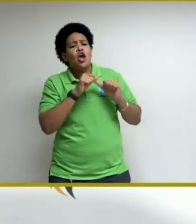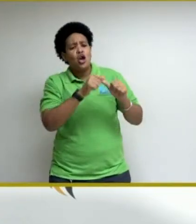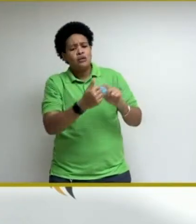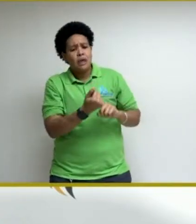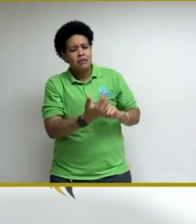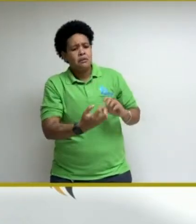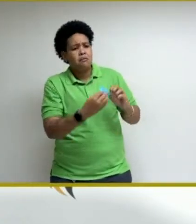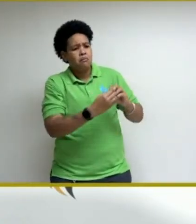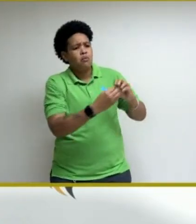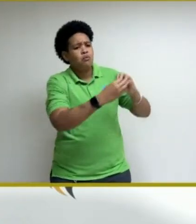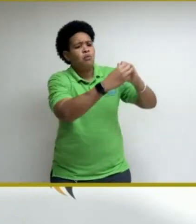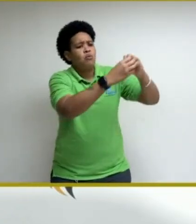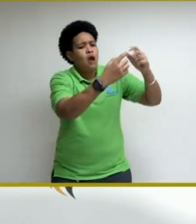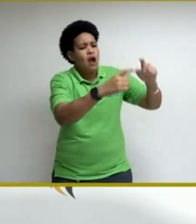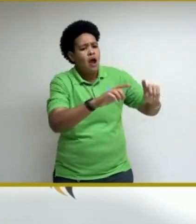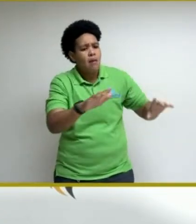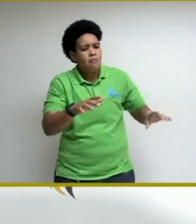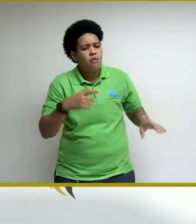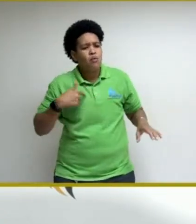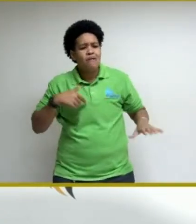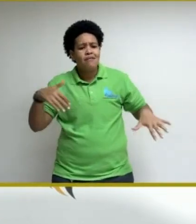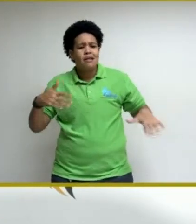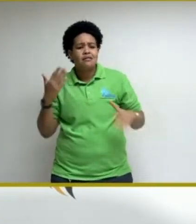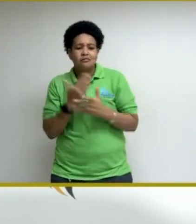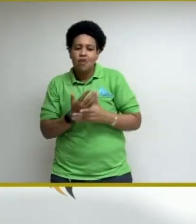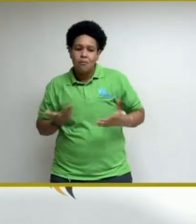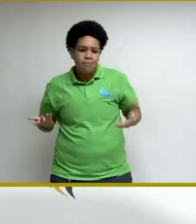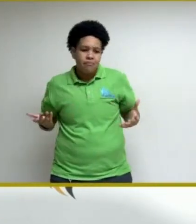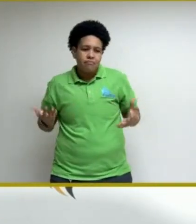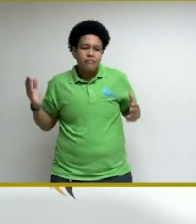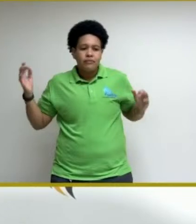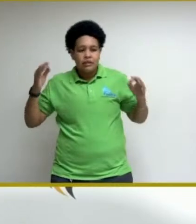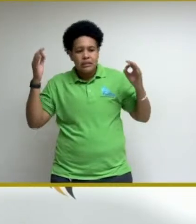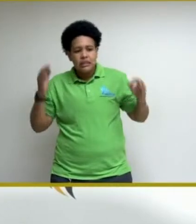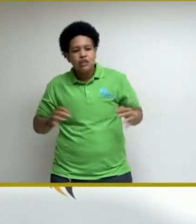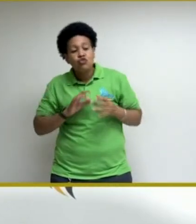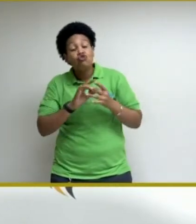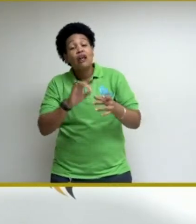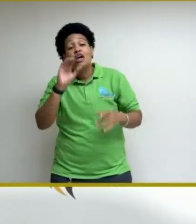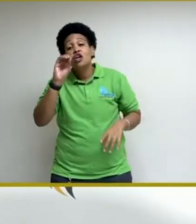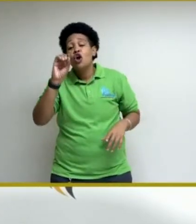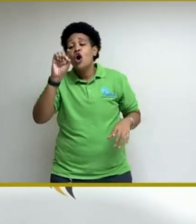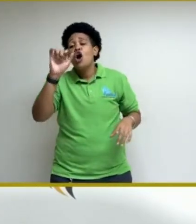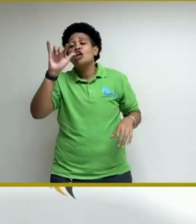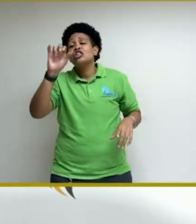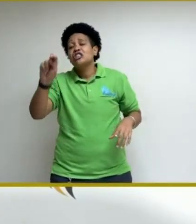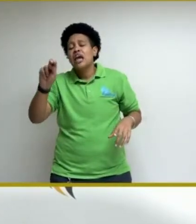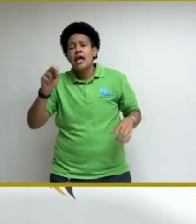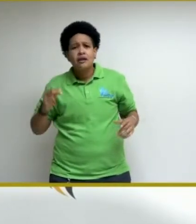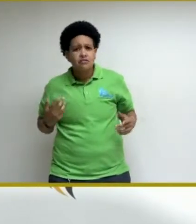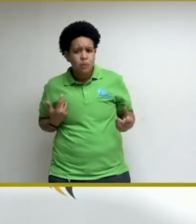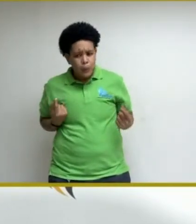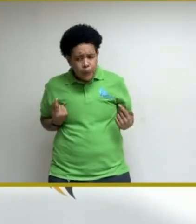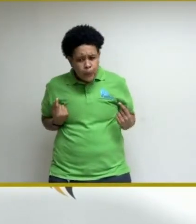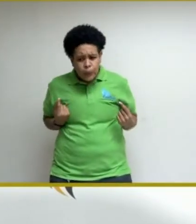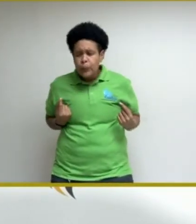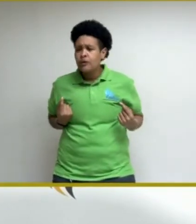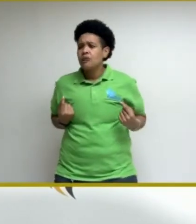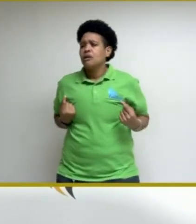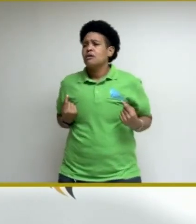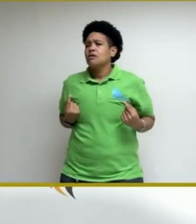expand as we go along. We haven't stopped. Decisions around oxygen, what do we do? How do